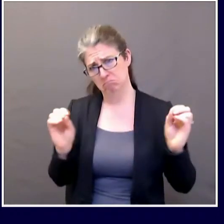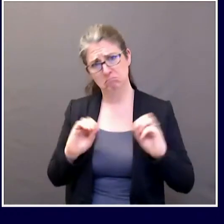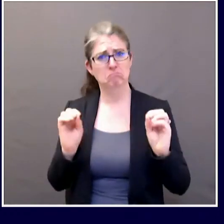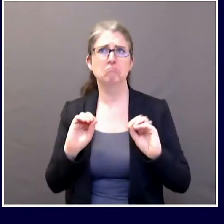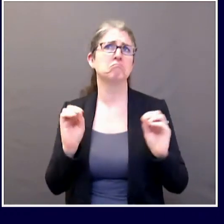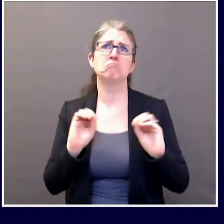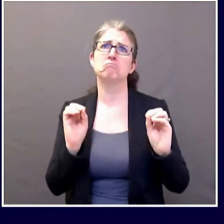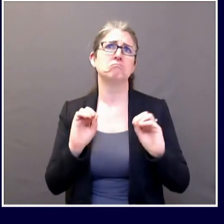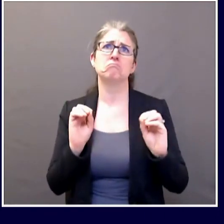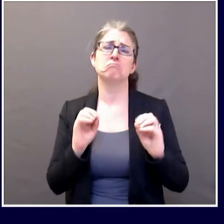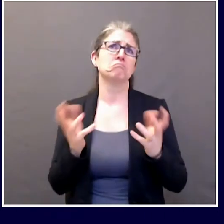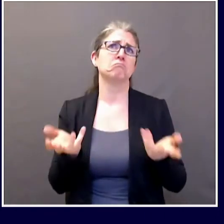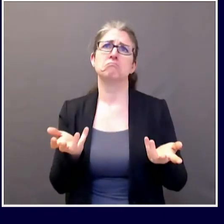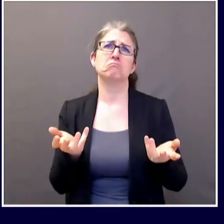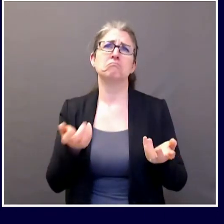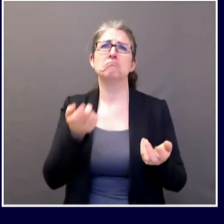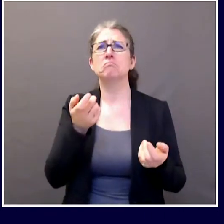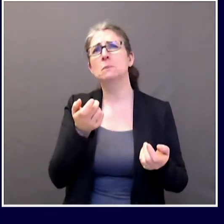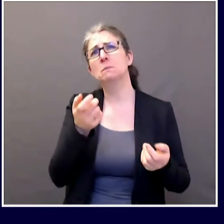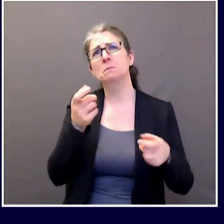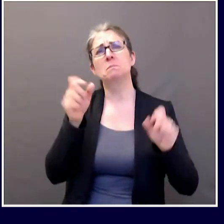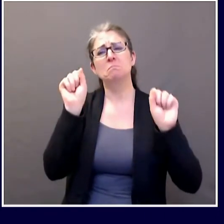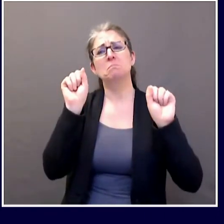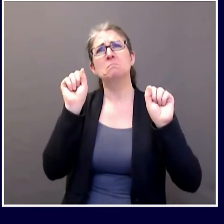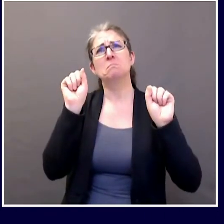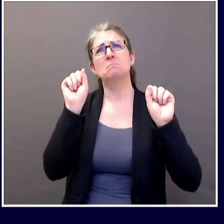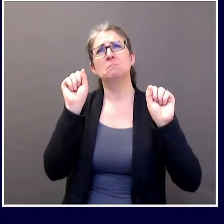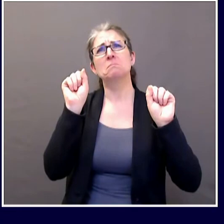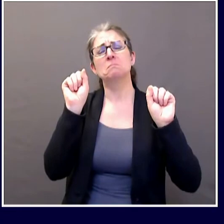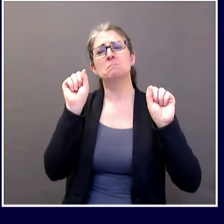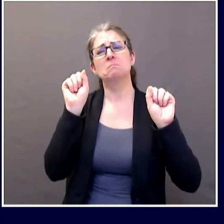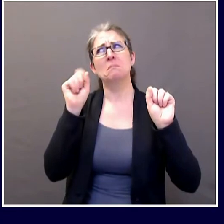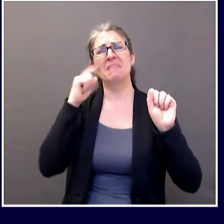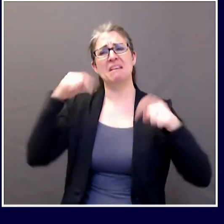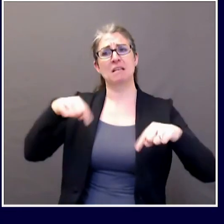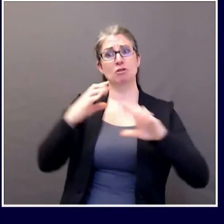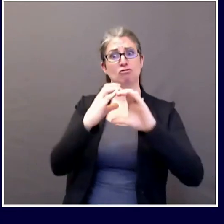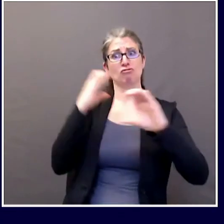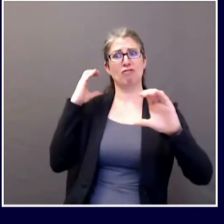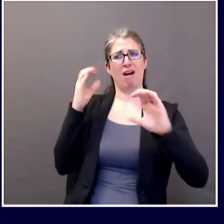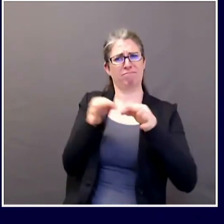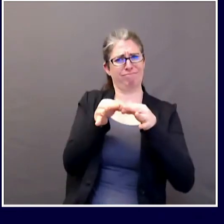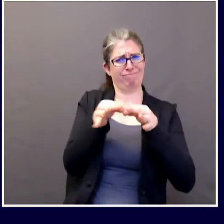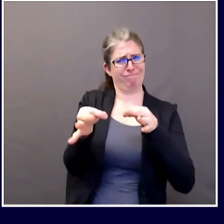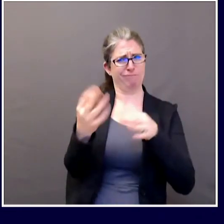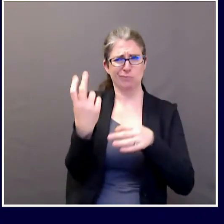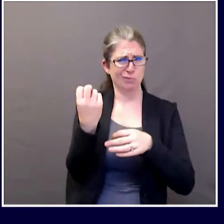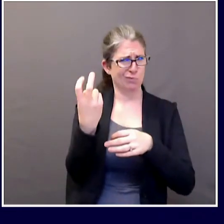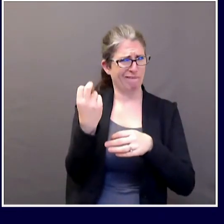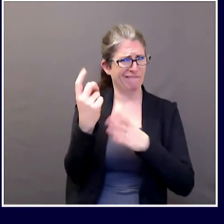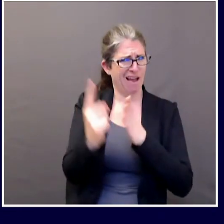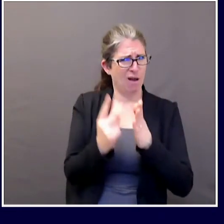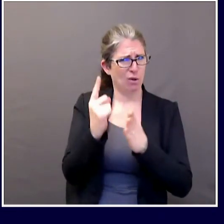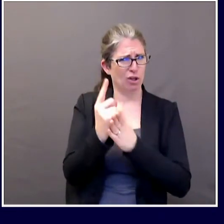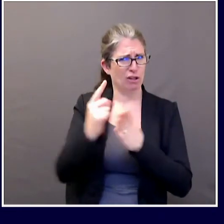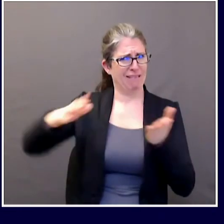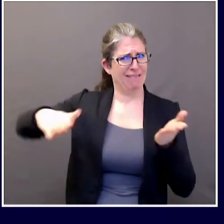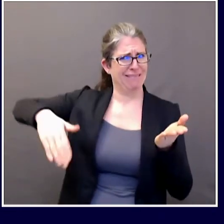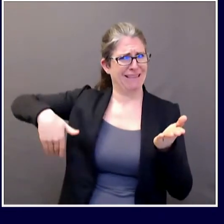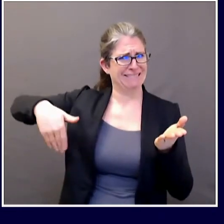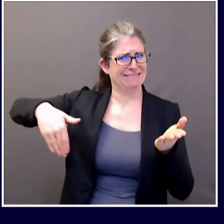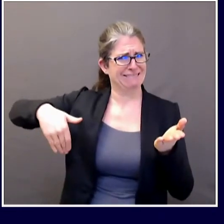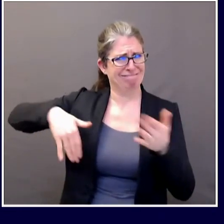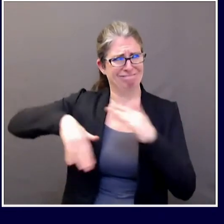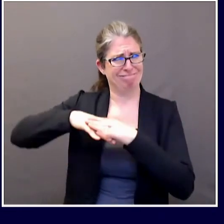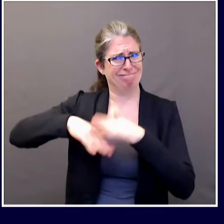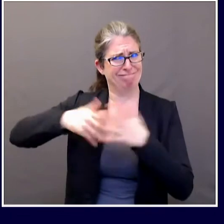time, first doses can be used as second doses. There is not necessarily any delineation either